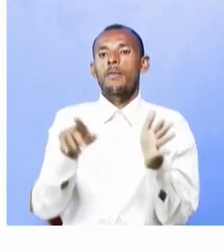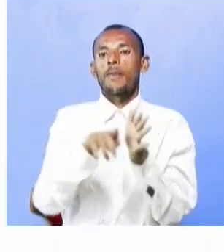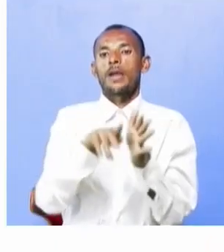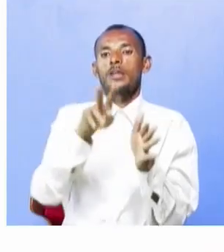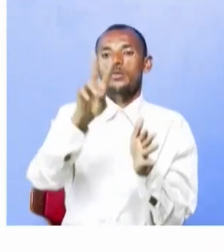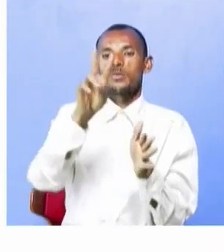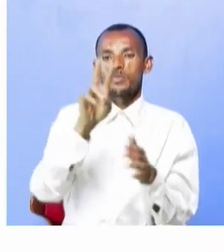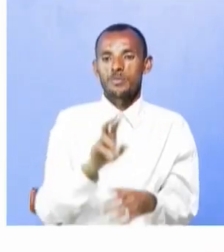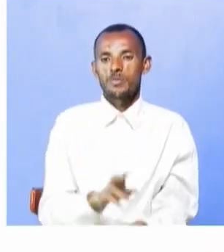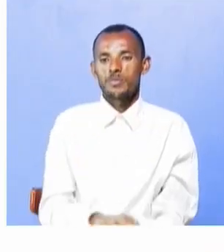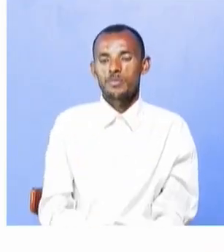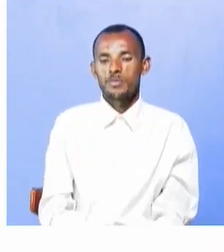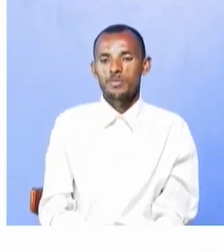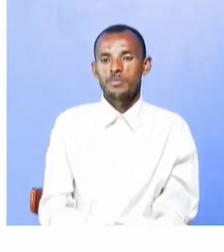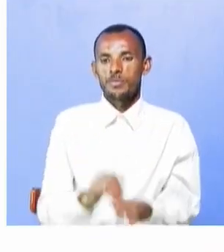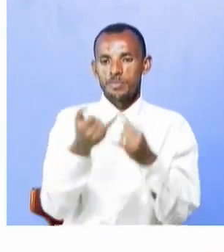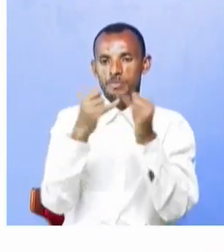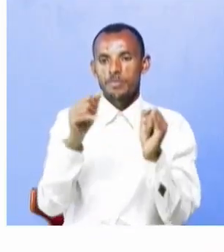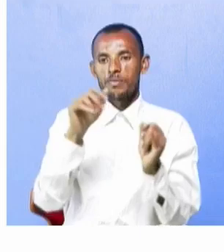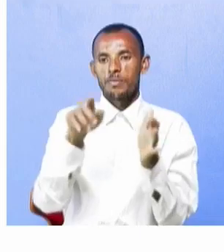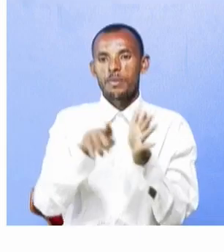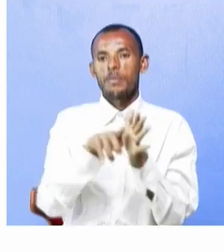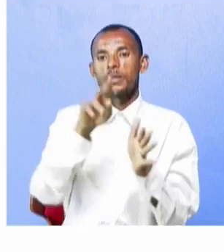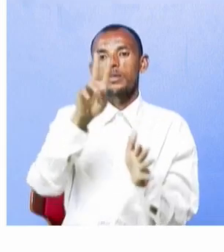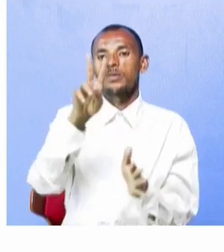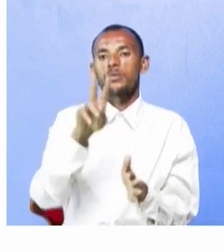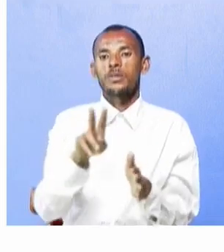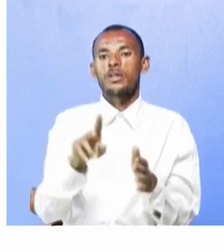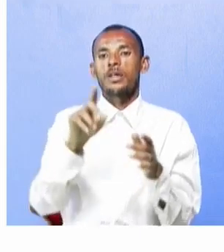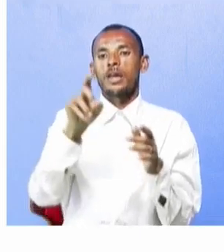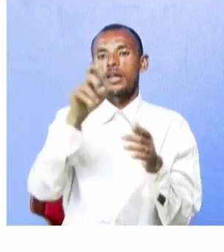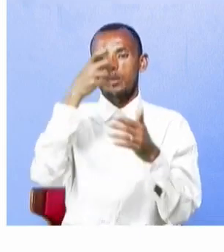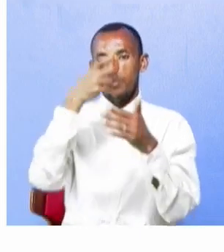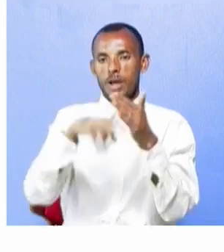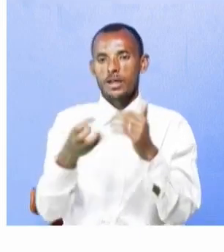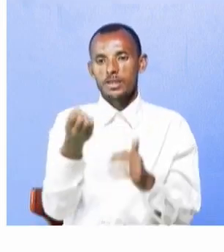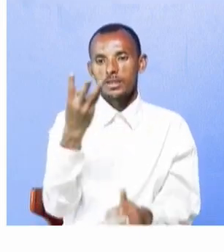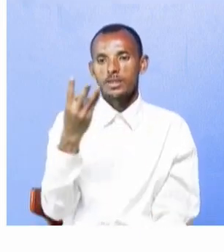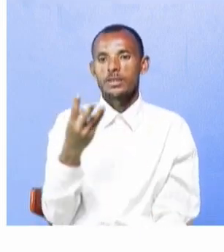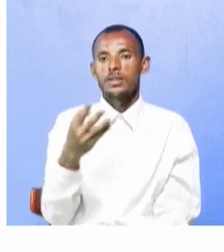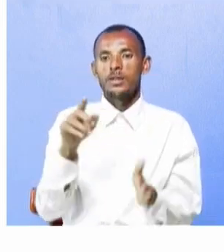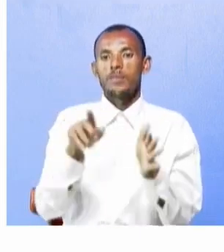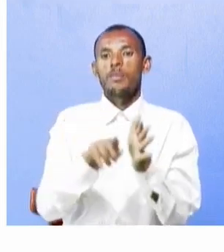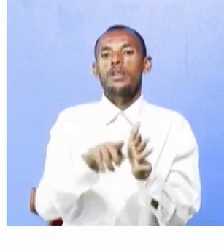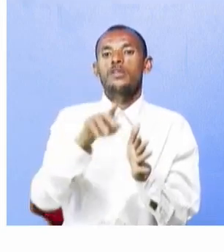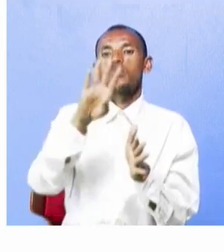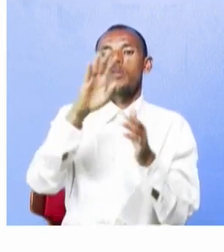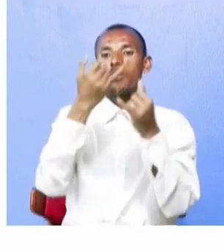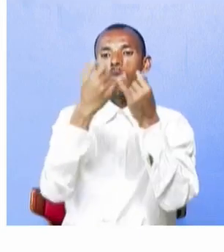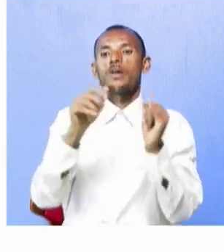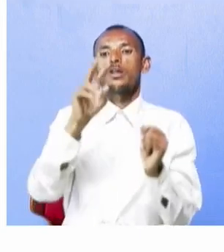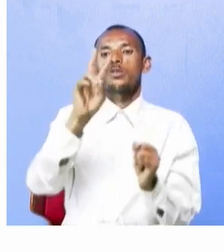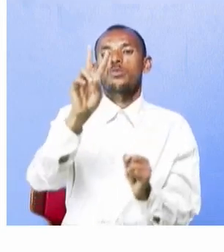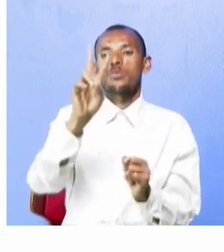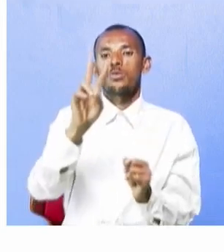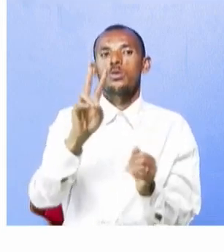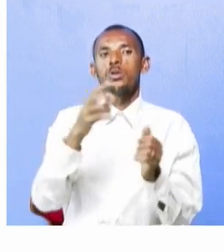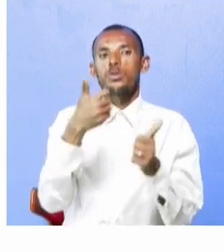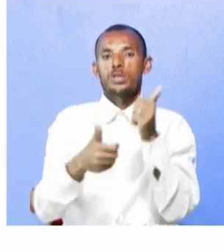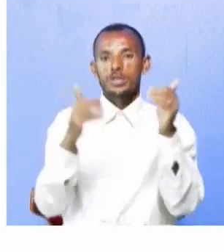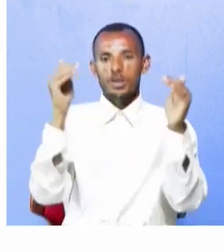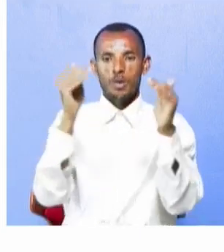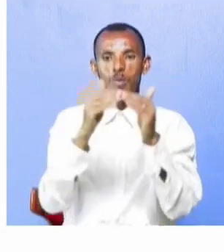2. Okay, so x value becomes minus 4 over minus 2, which